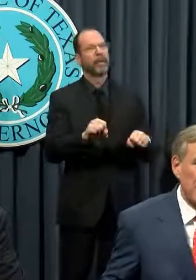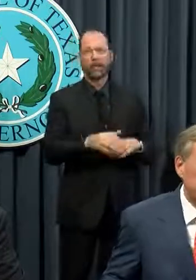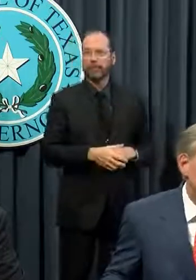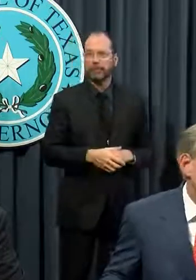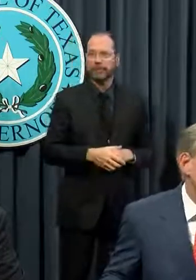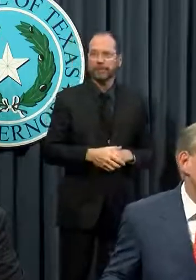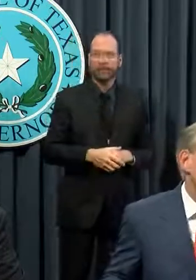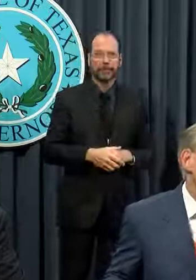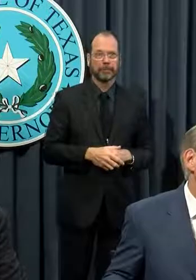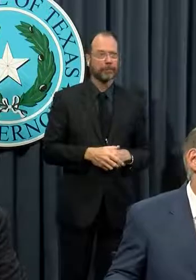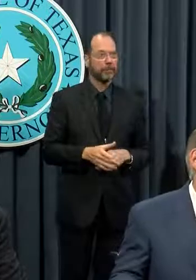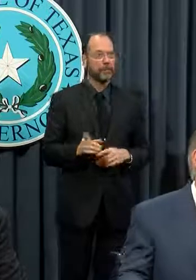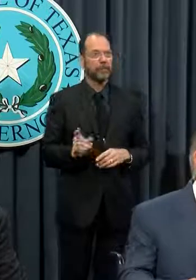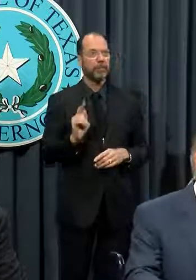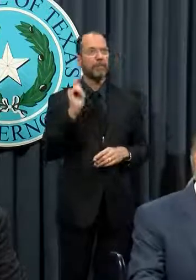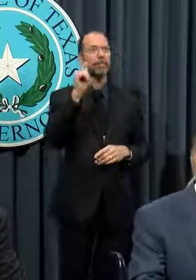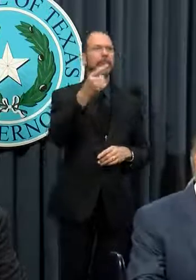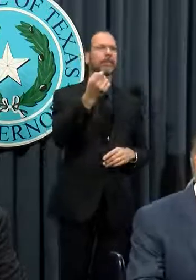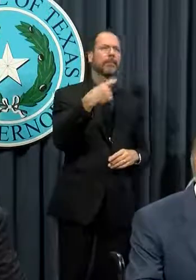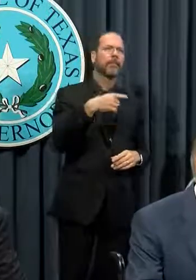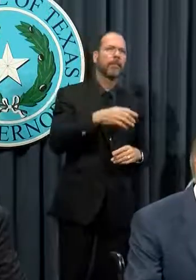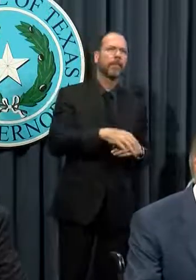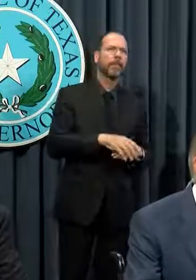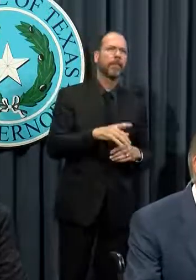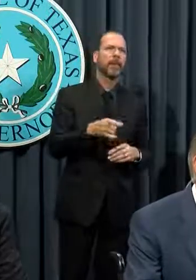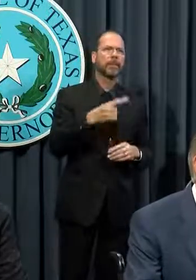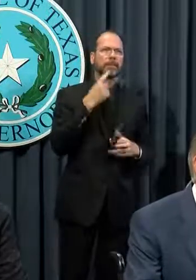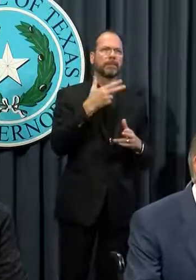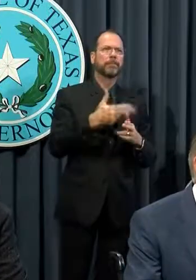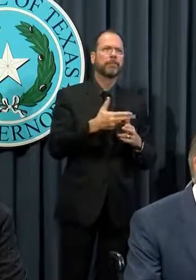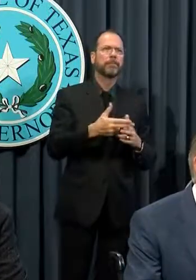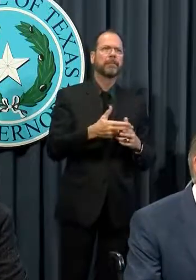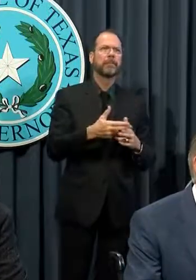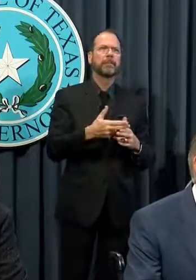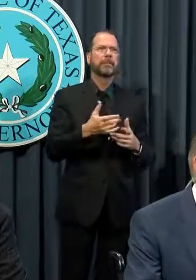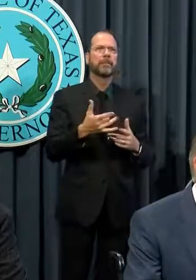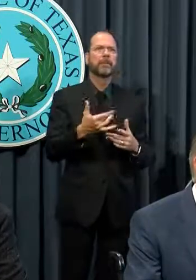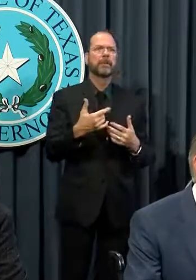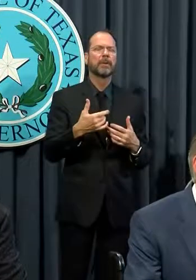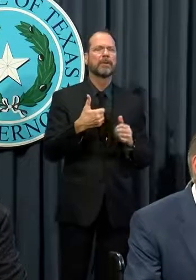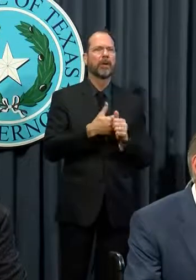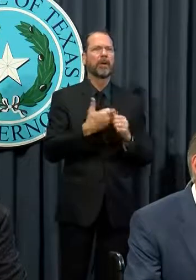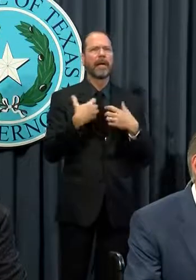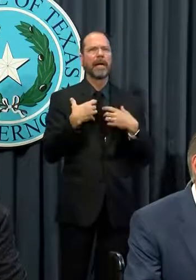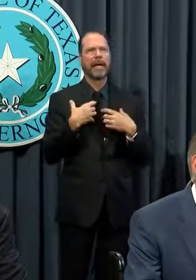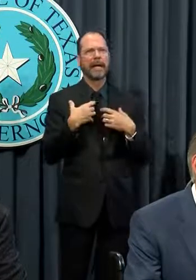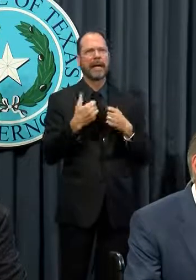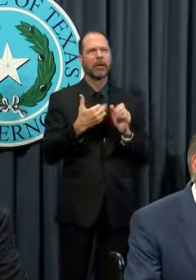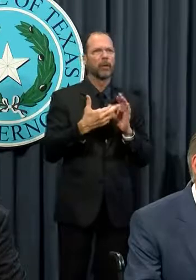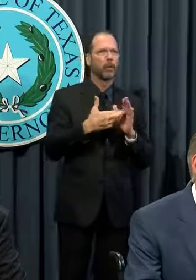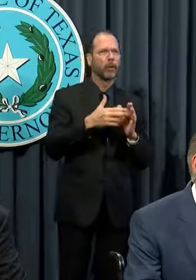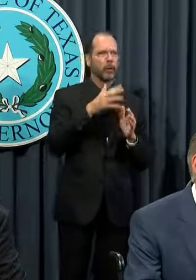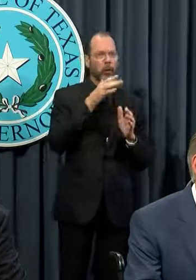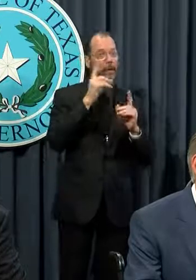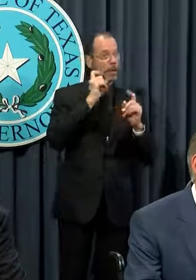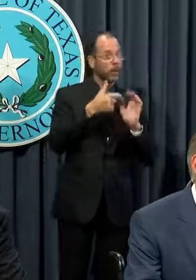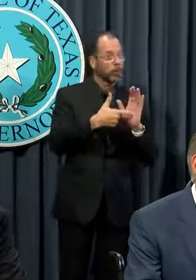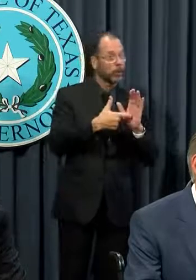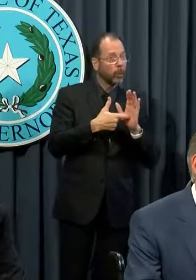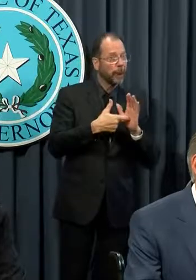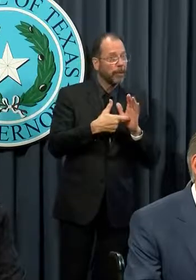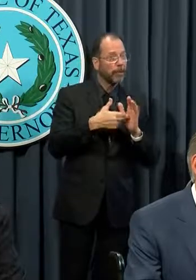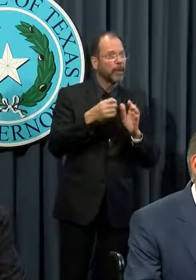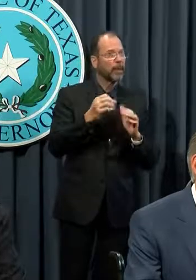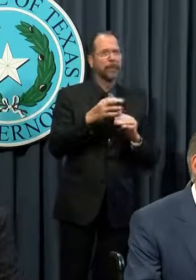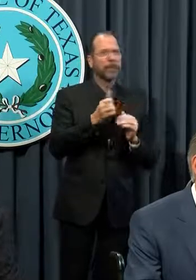Molly. So in nursing homes, as we reopen, you mentioned having to follow certain health protocols. Will there be testing requirements? And then additionally,